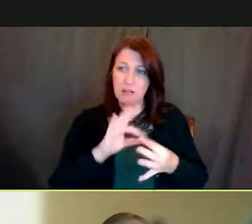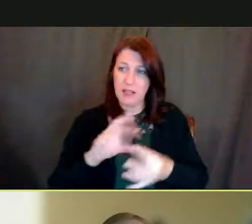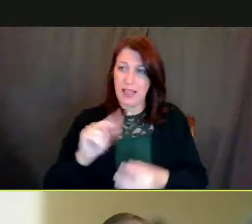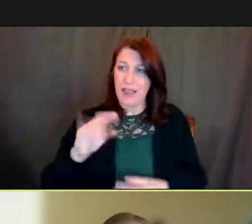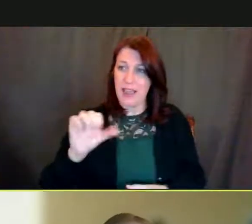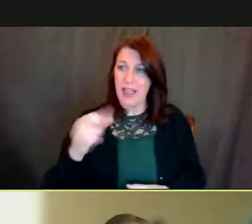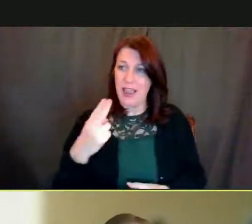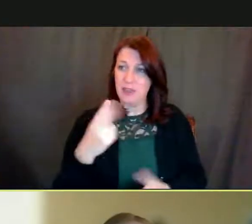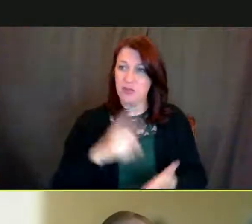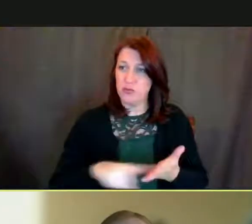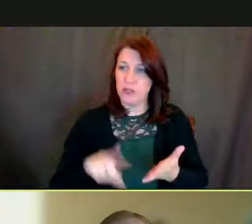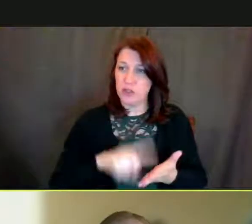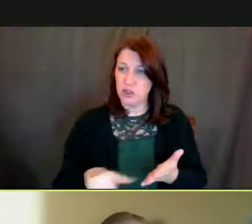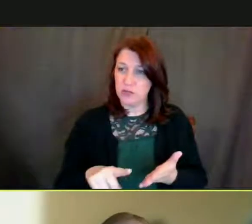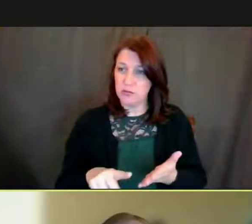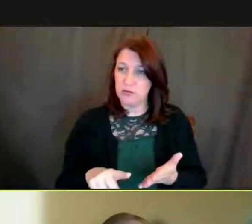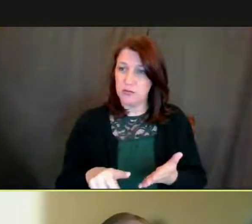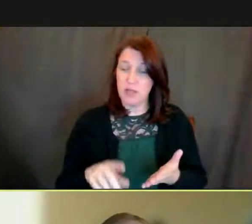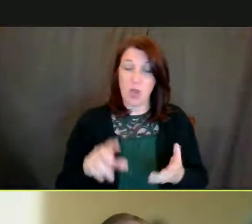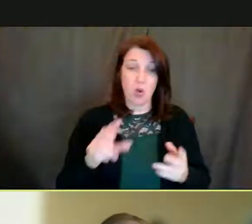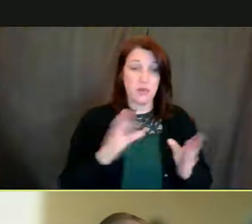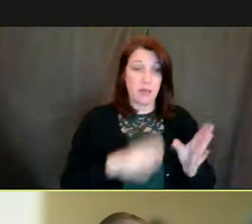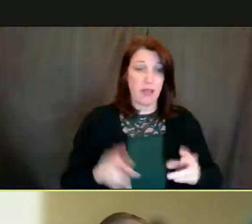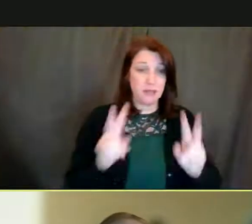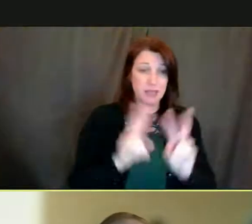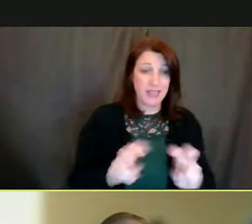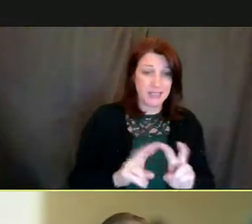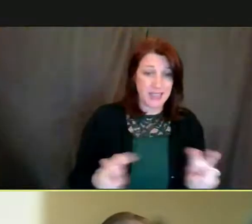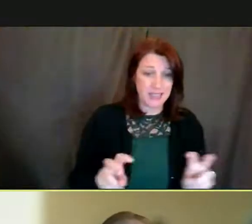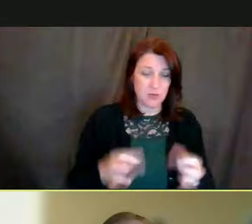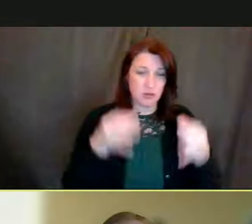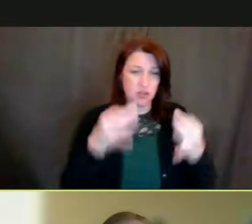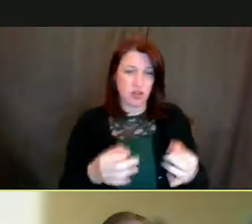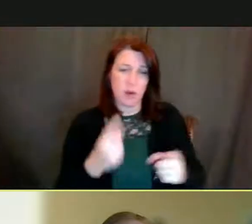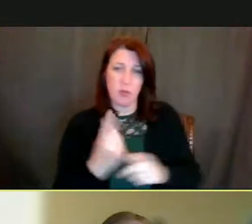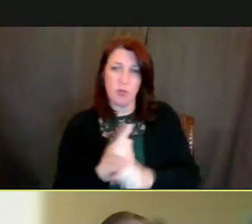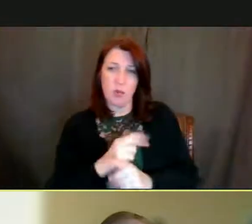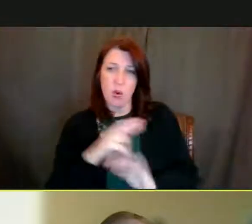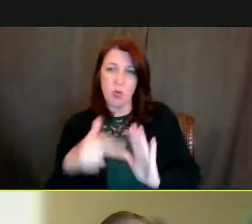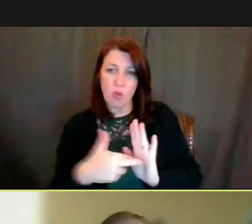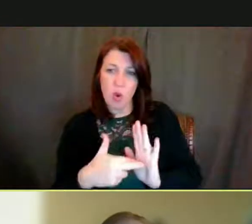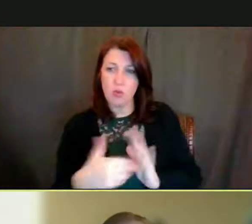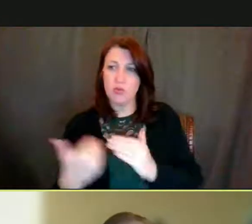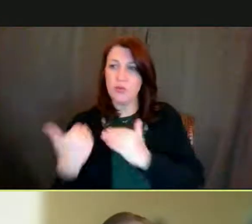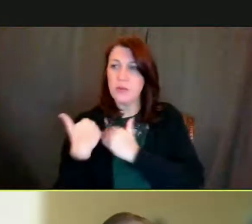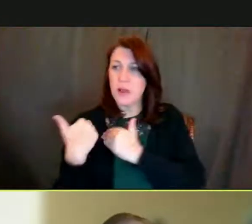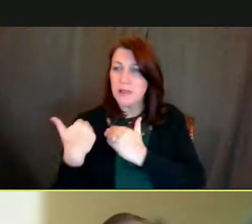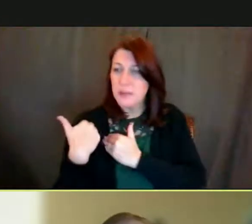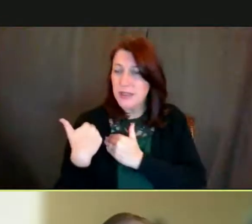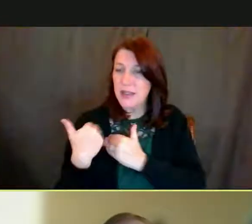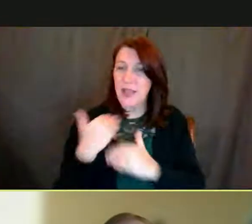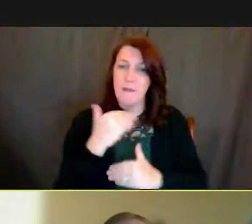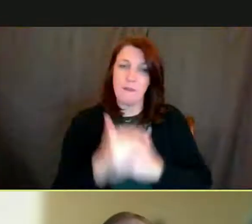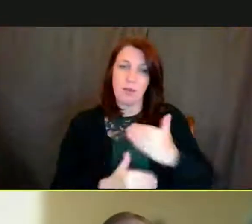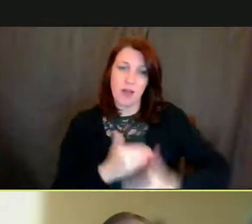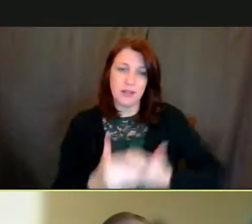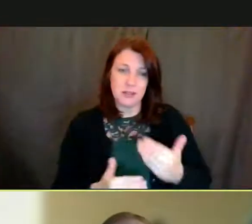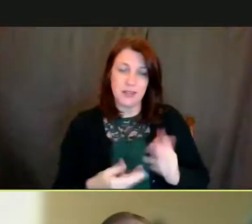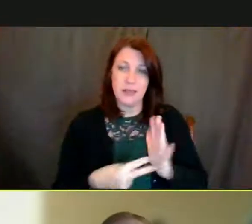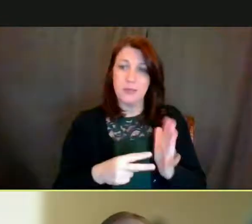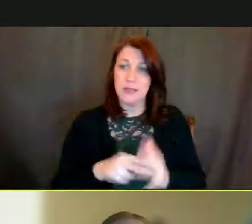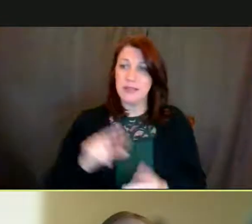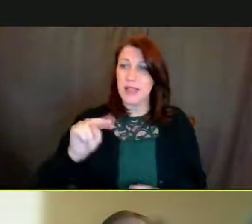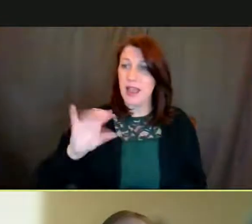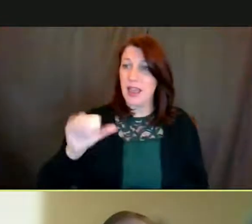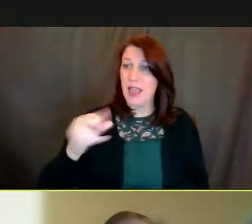how the plans will be assessed, we're focusing on determining the appropriate roles, responsibilities, and processes by which NIH